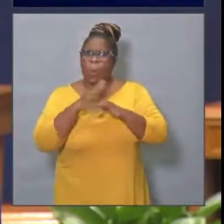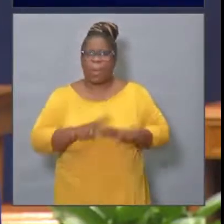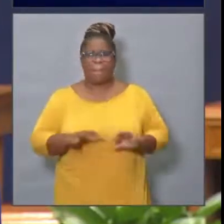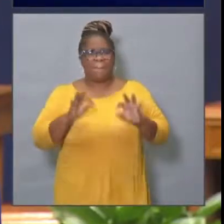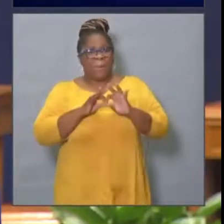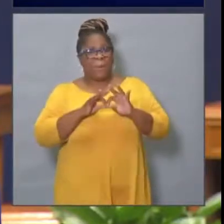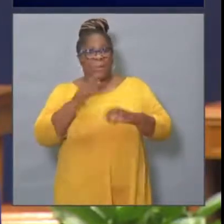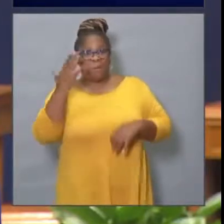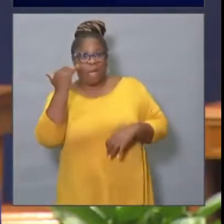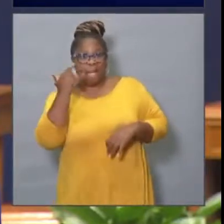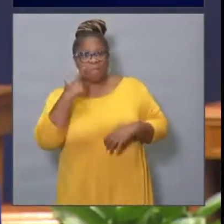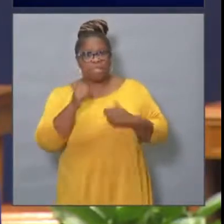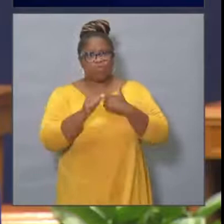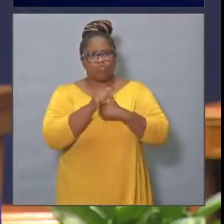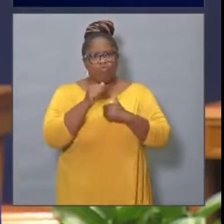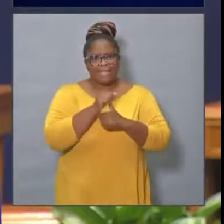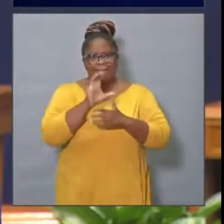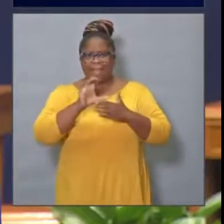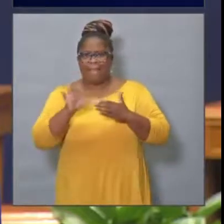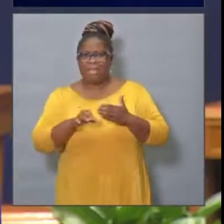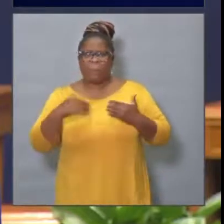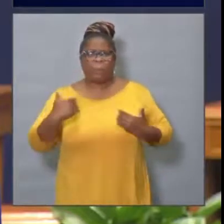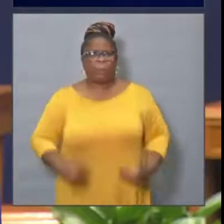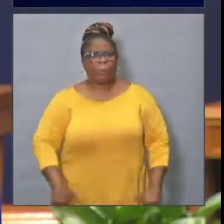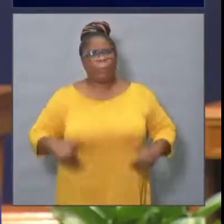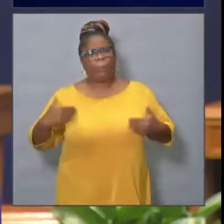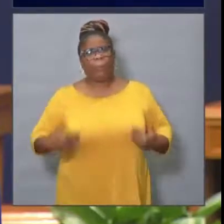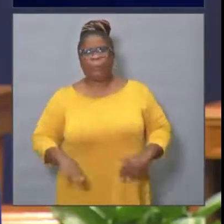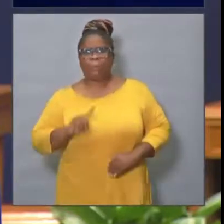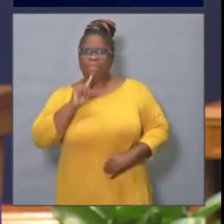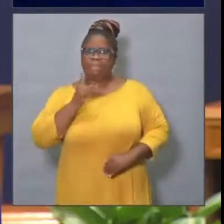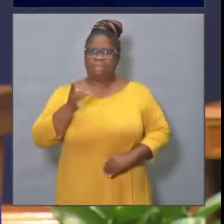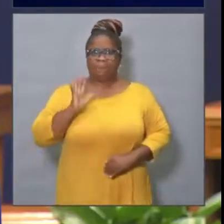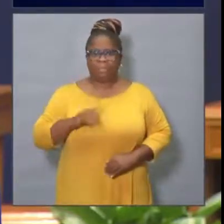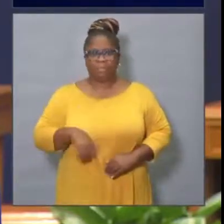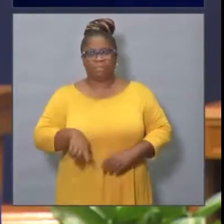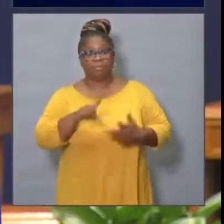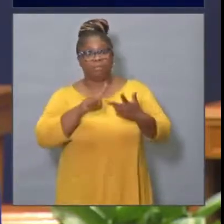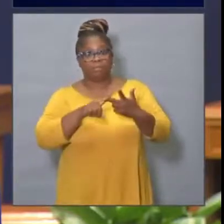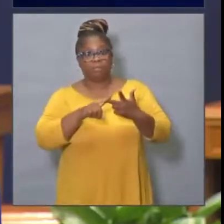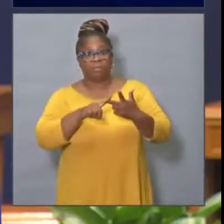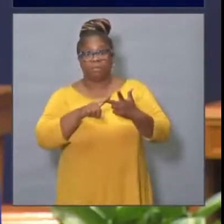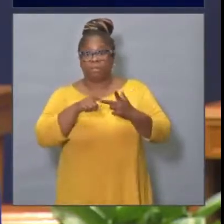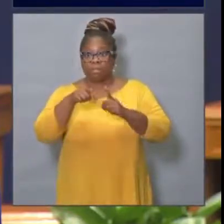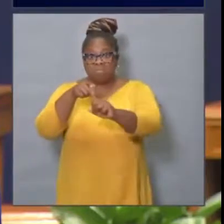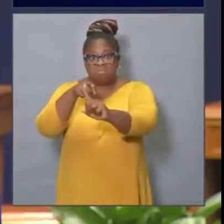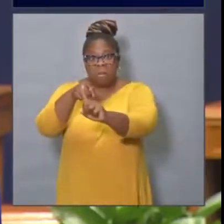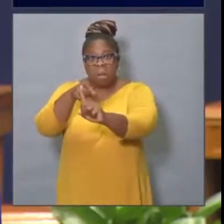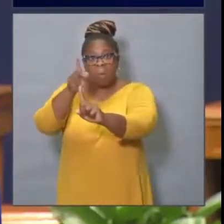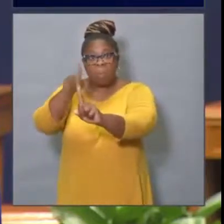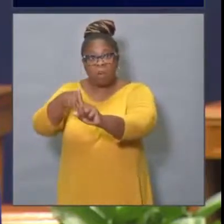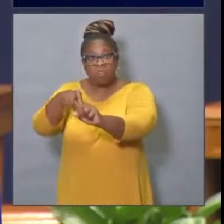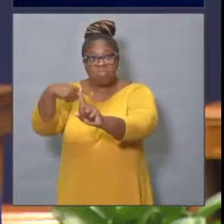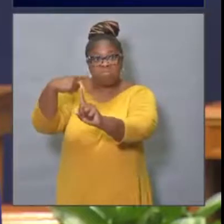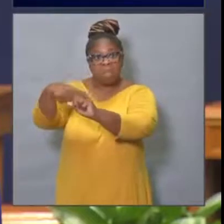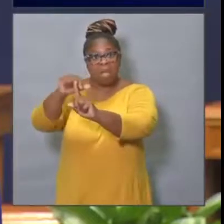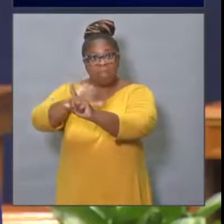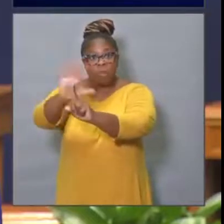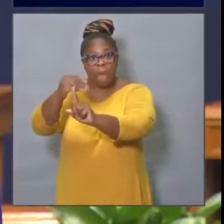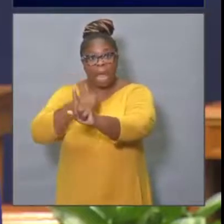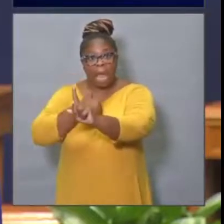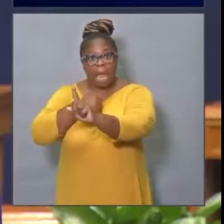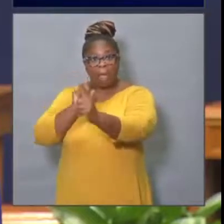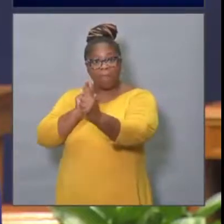and consequences of transmission is so serious. And third, if you're a known exposure to someone who tested positive for